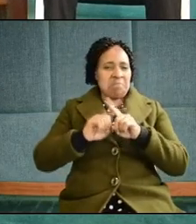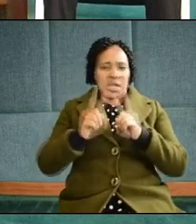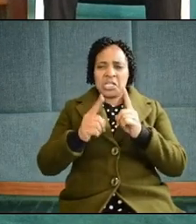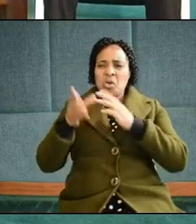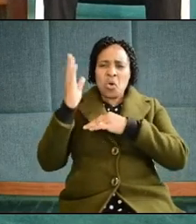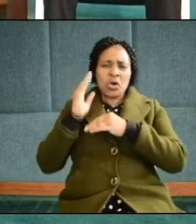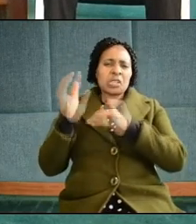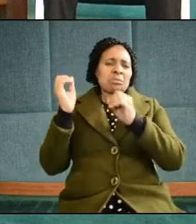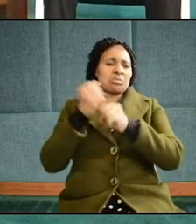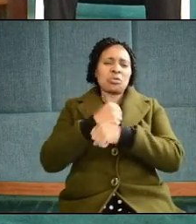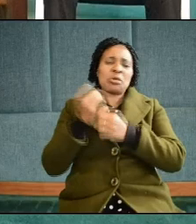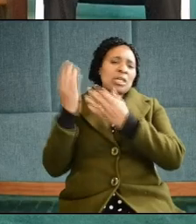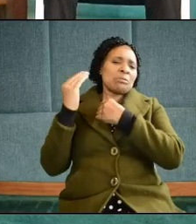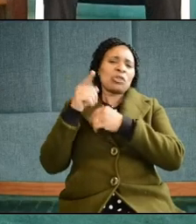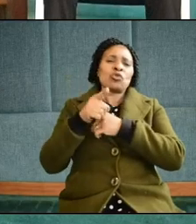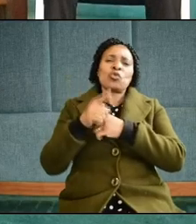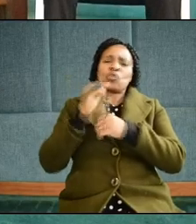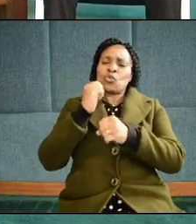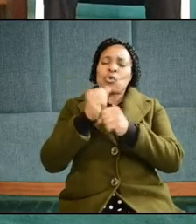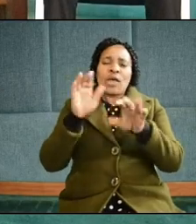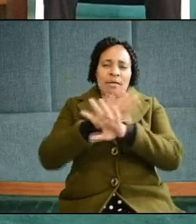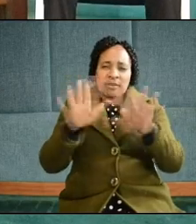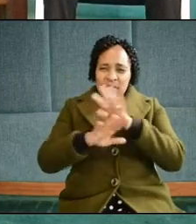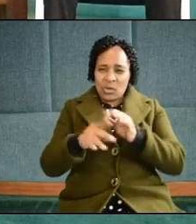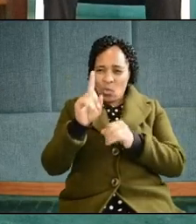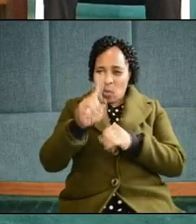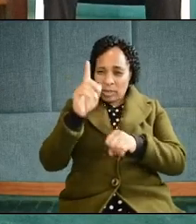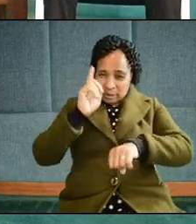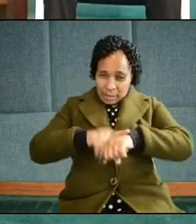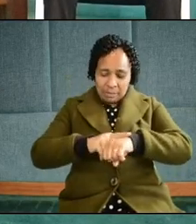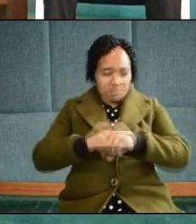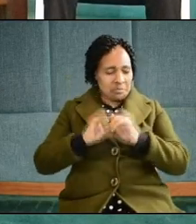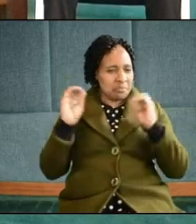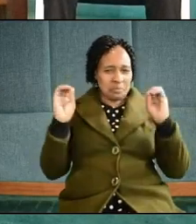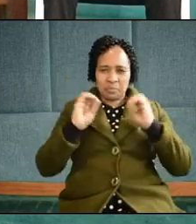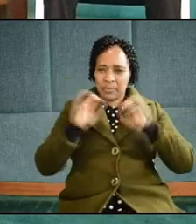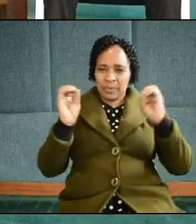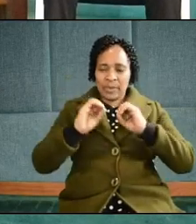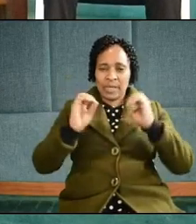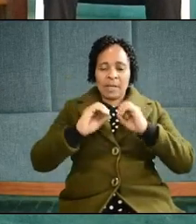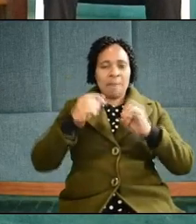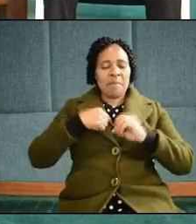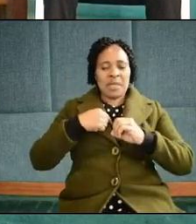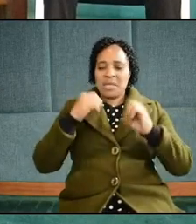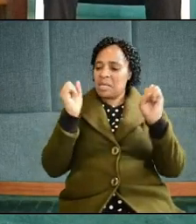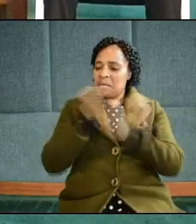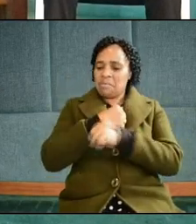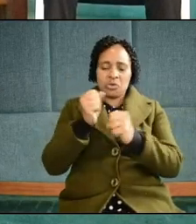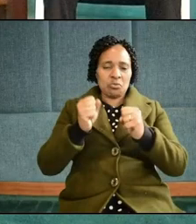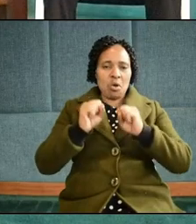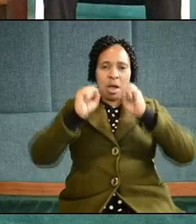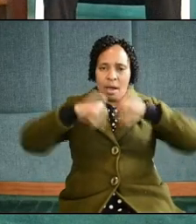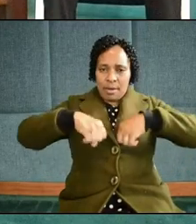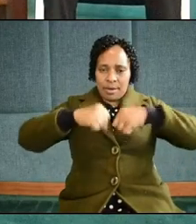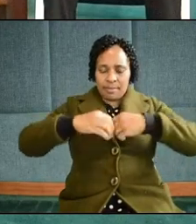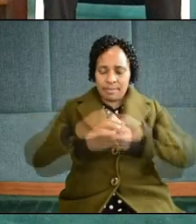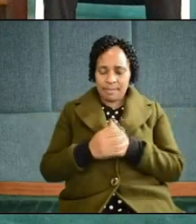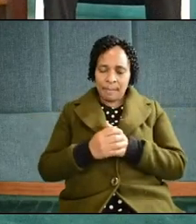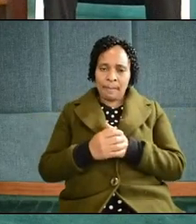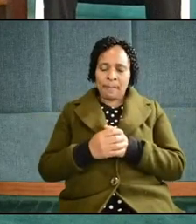you to do everything all at once, all in one go. So I also disagree with this statement.